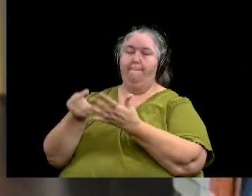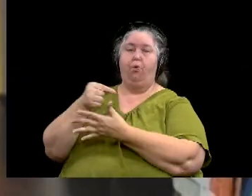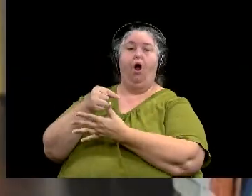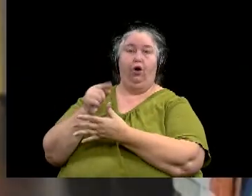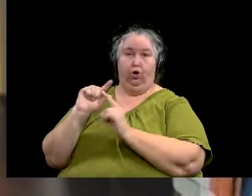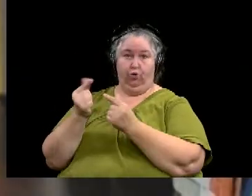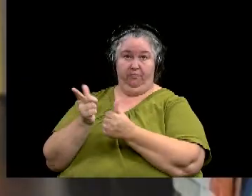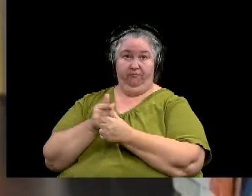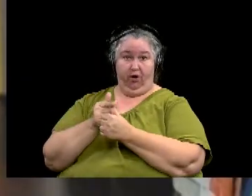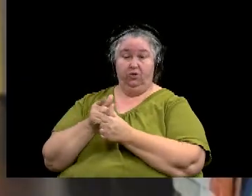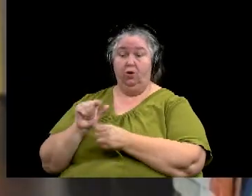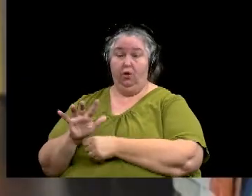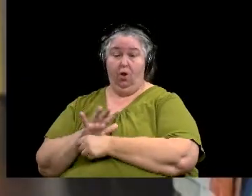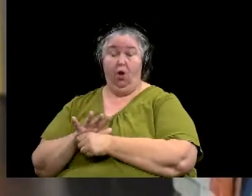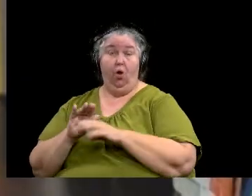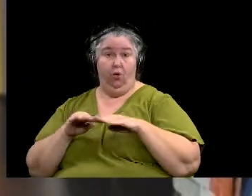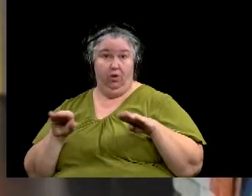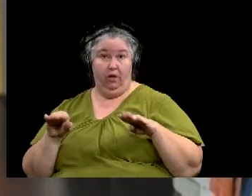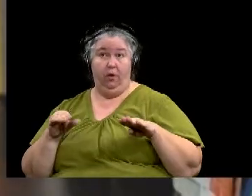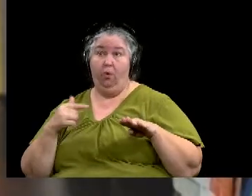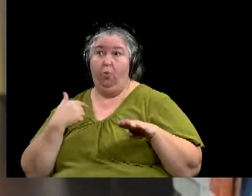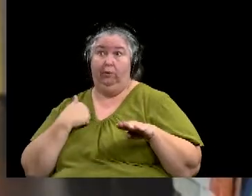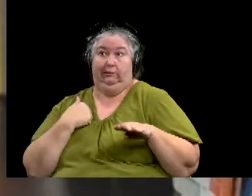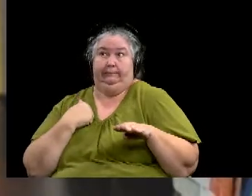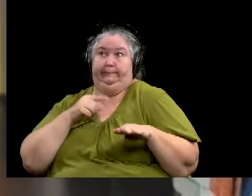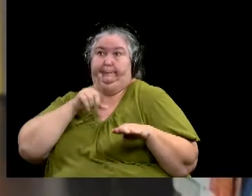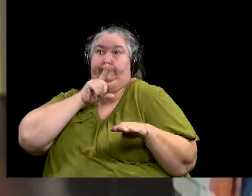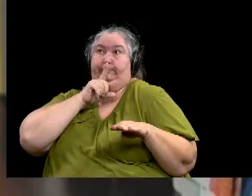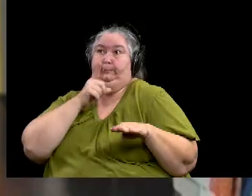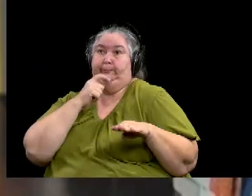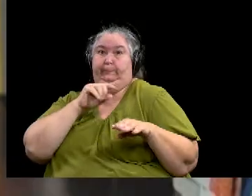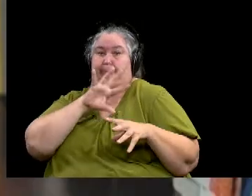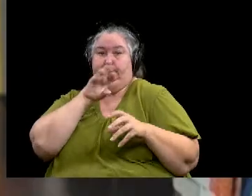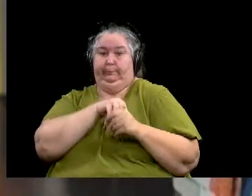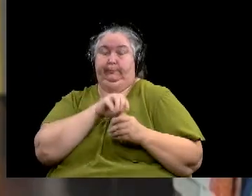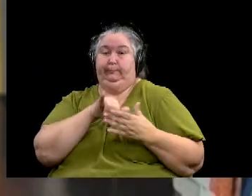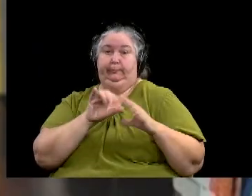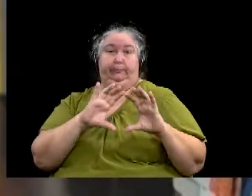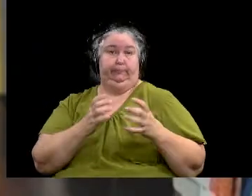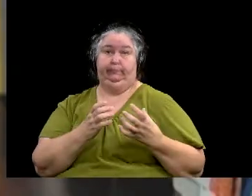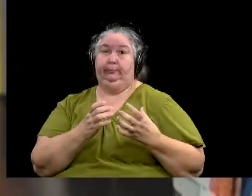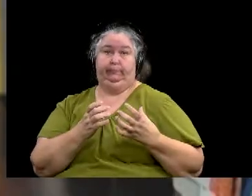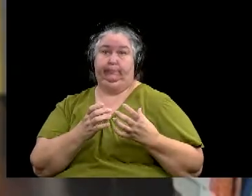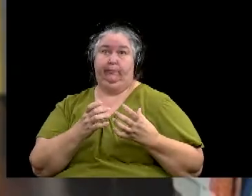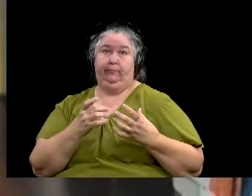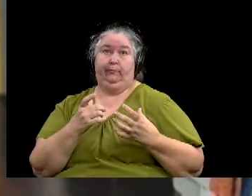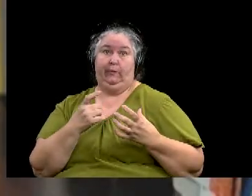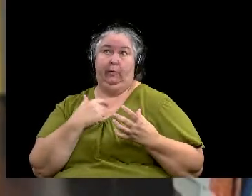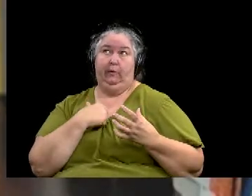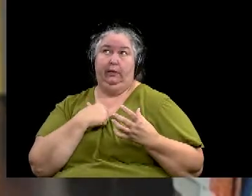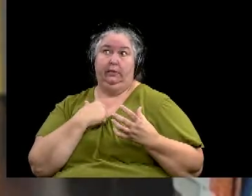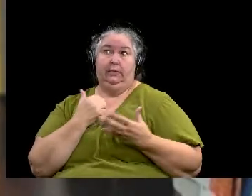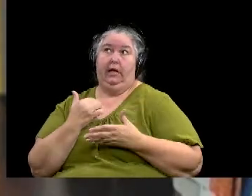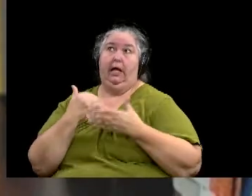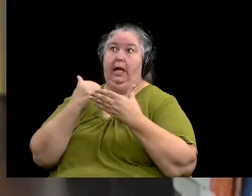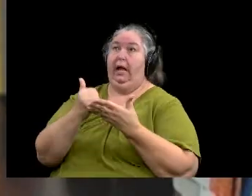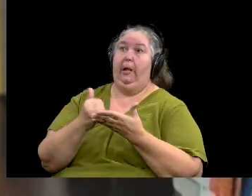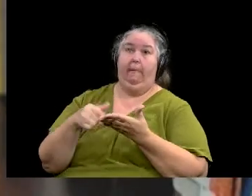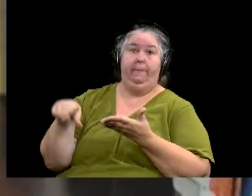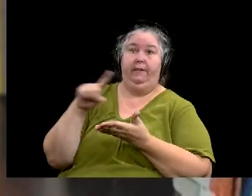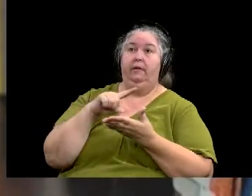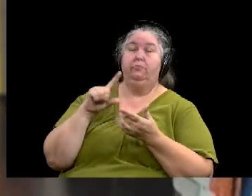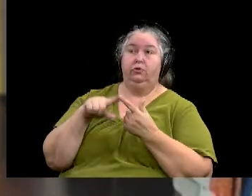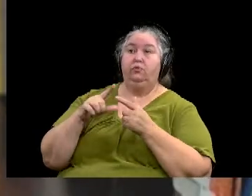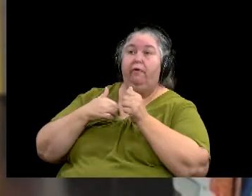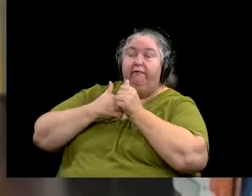say in who falls into those priority groups. We can just help work with the providers to implement the guidelines set forth and help connect